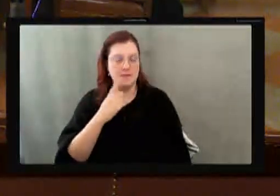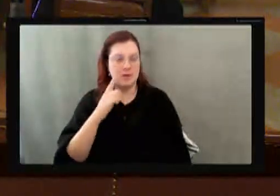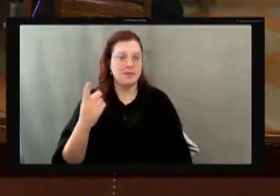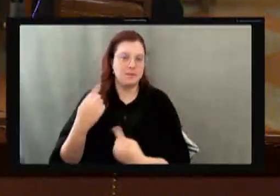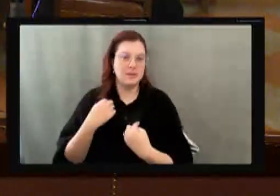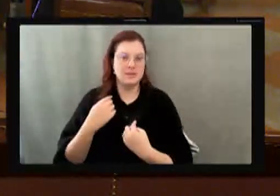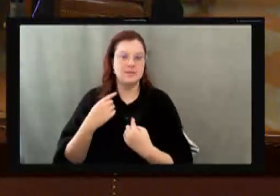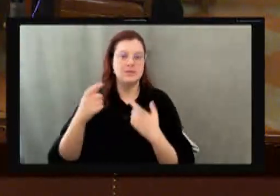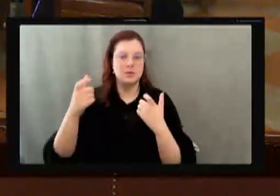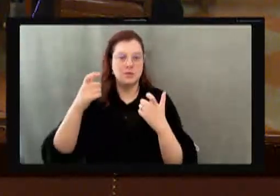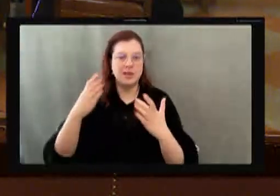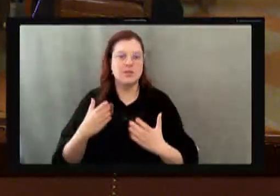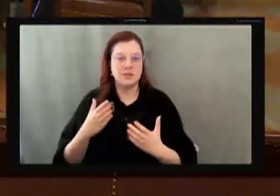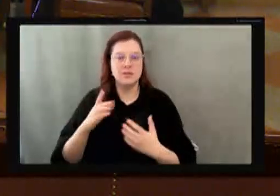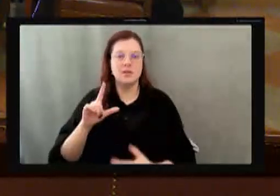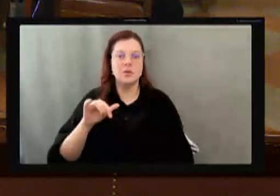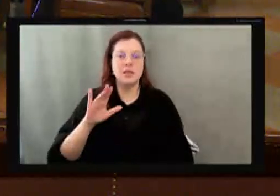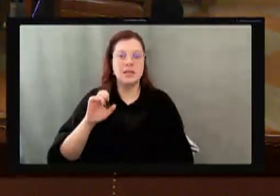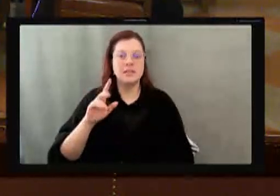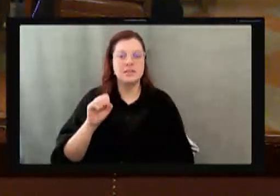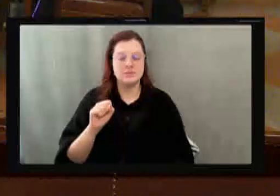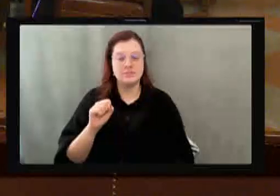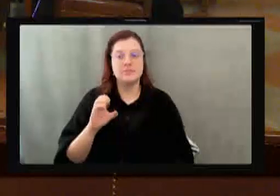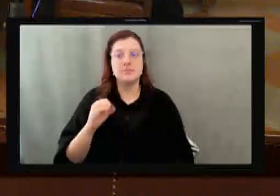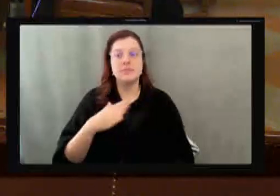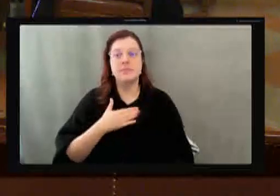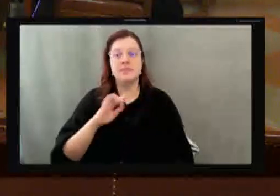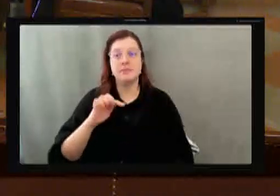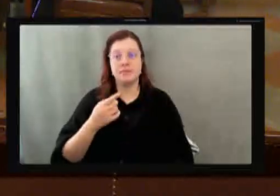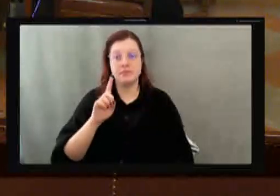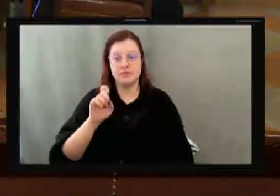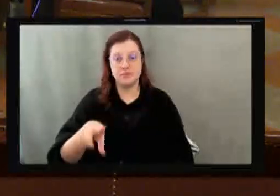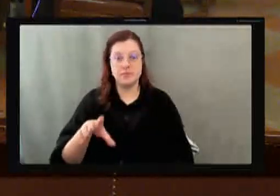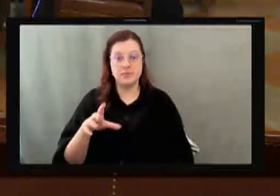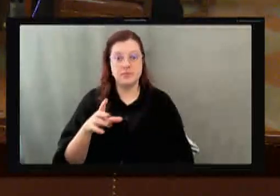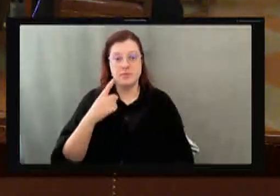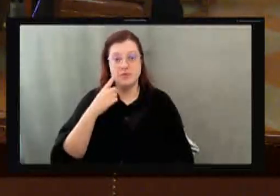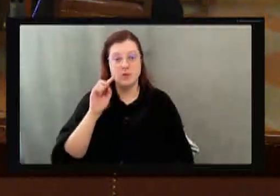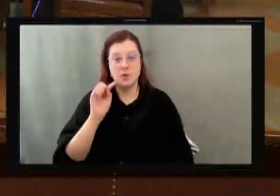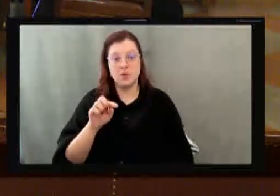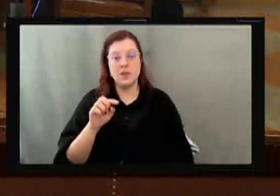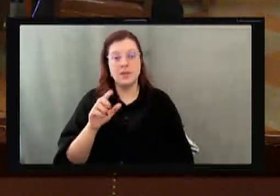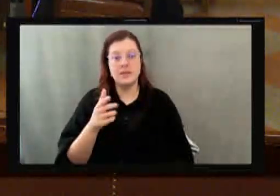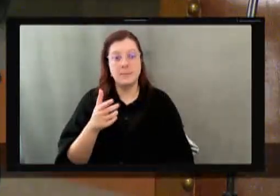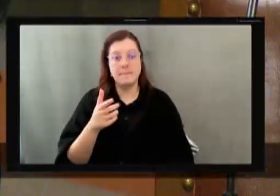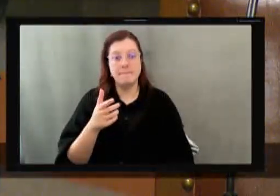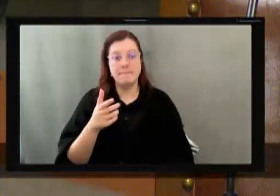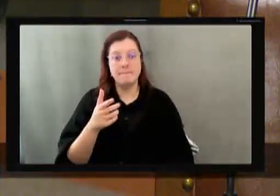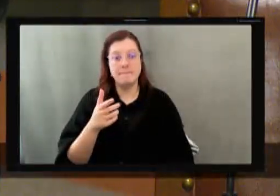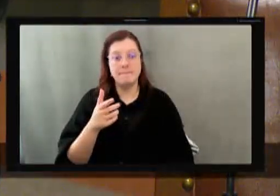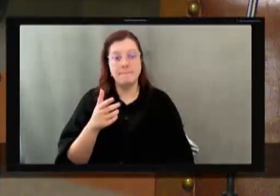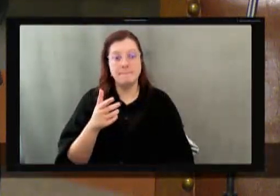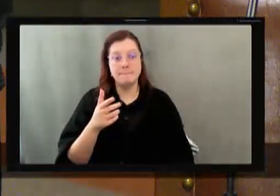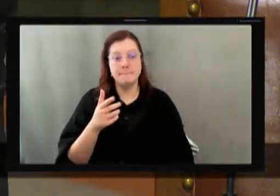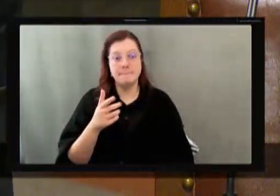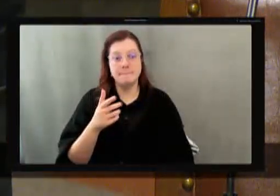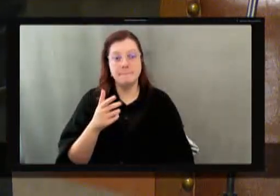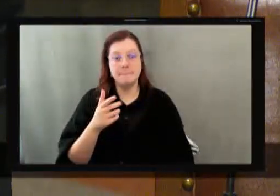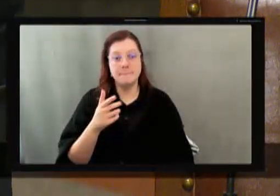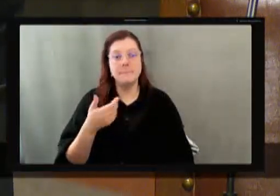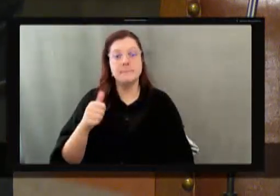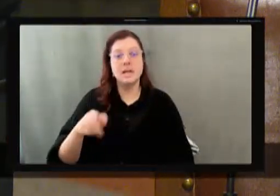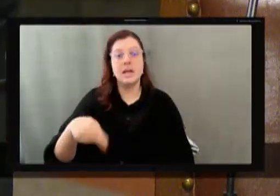Director Lucas. My first question is, have these 10 high injury corridors